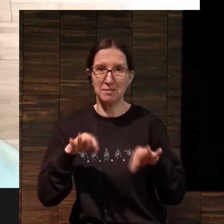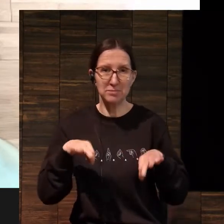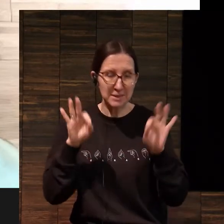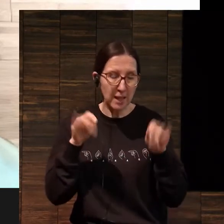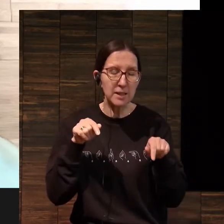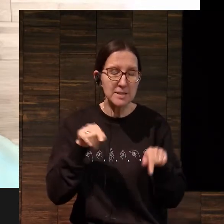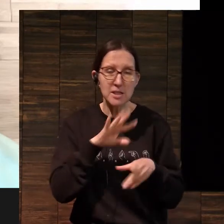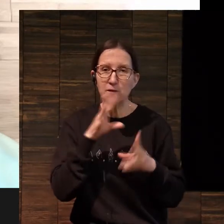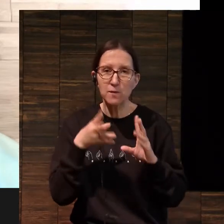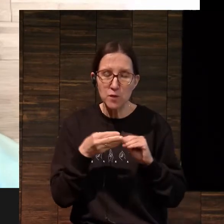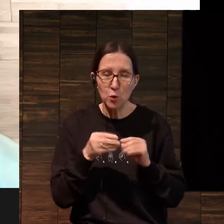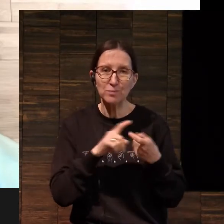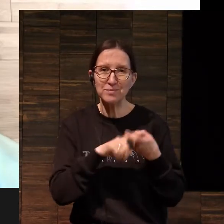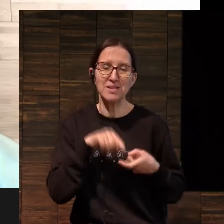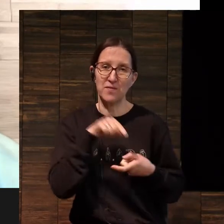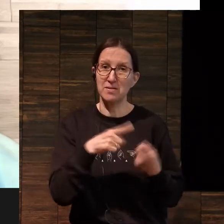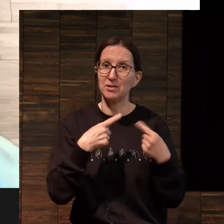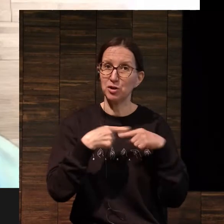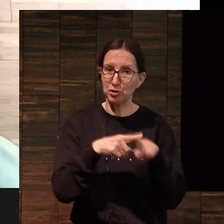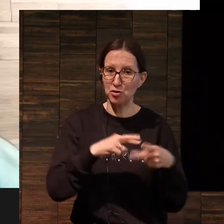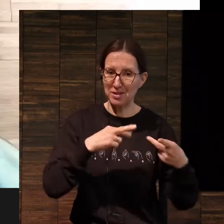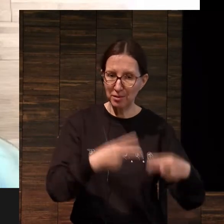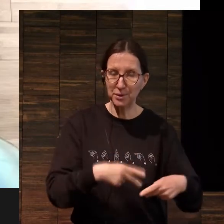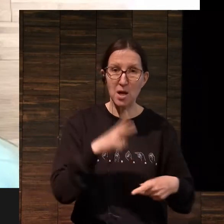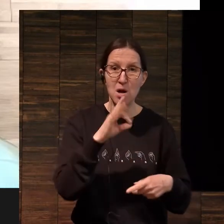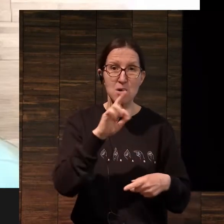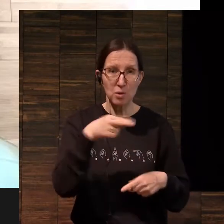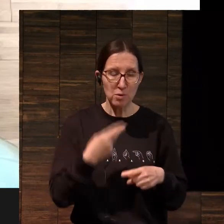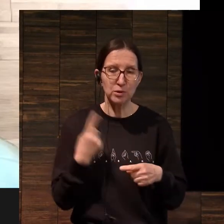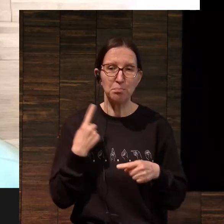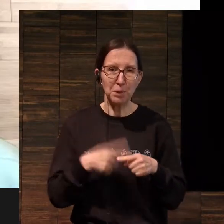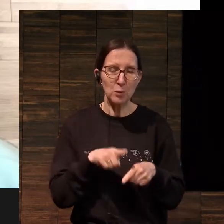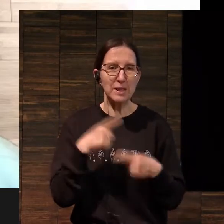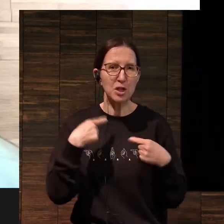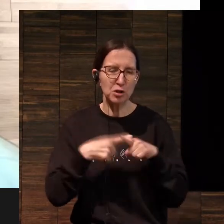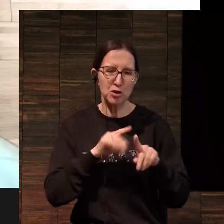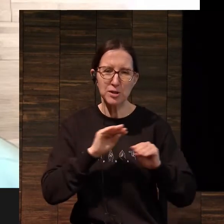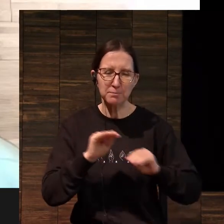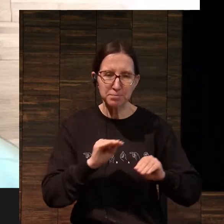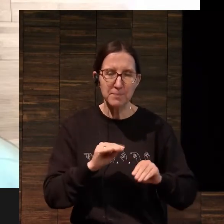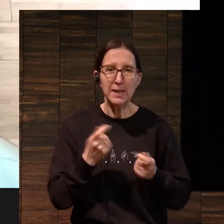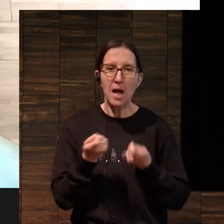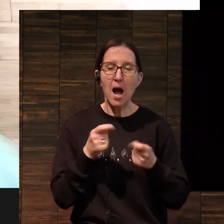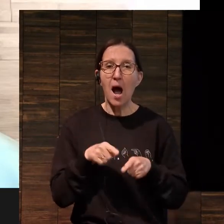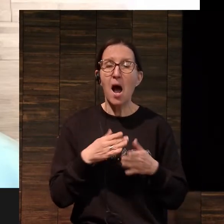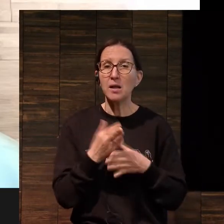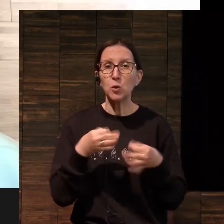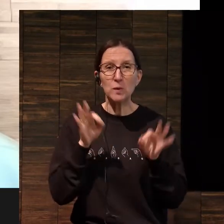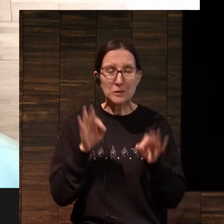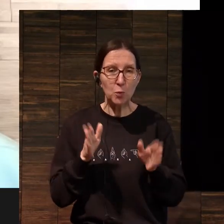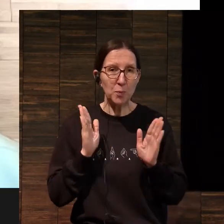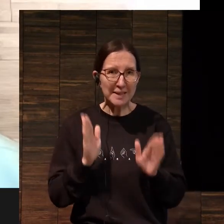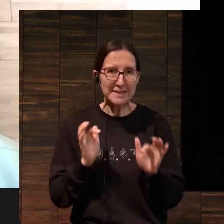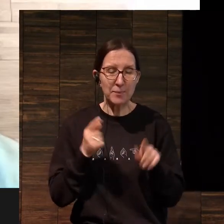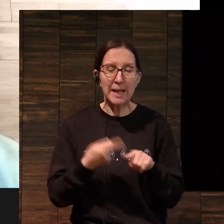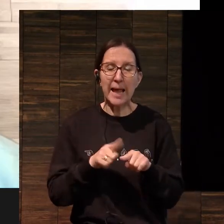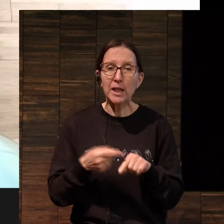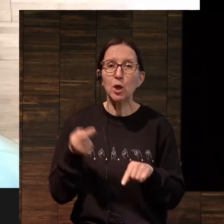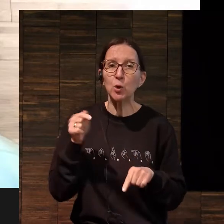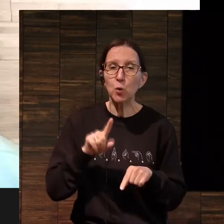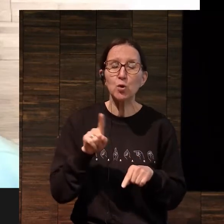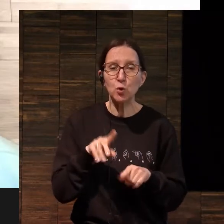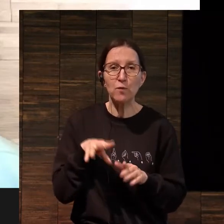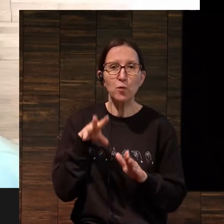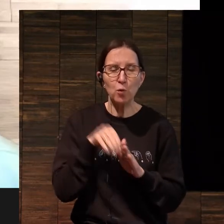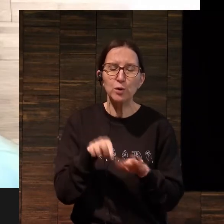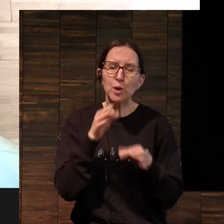technical aspect. Accessibility touches every single business group within an organization. So every aspect